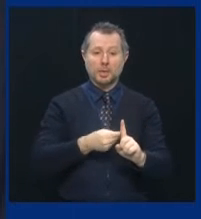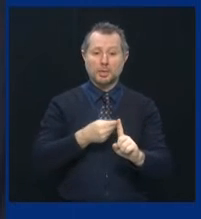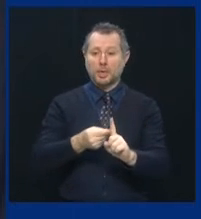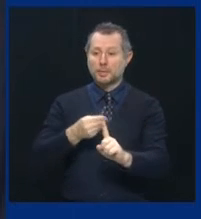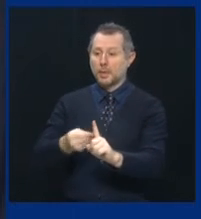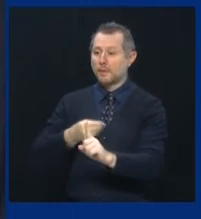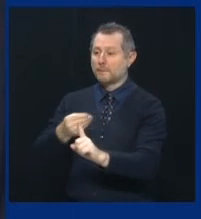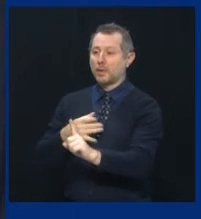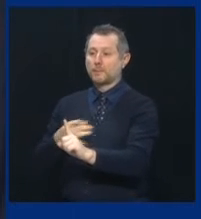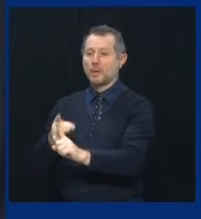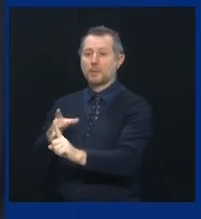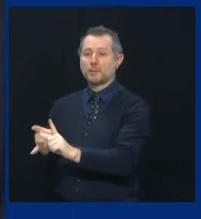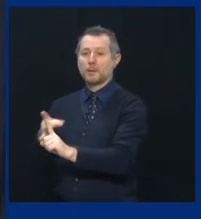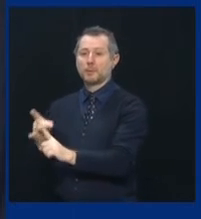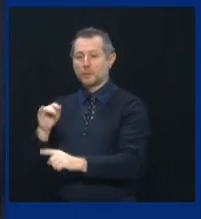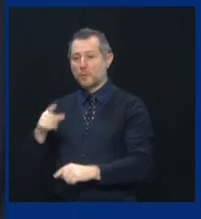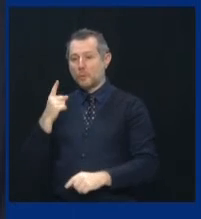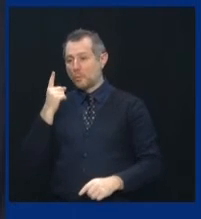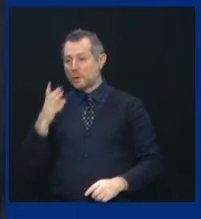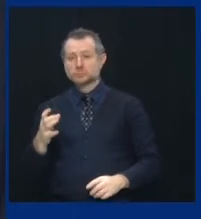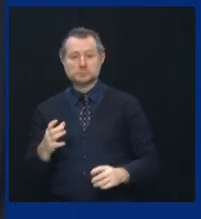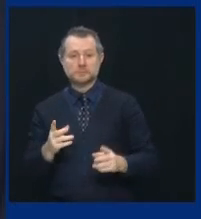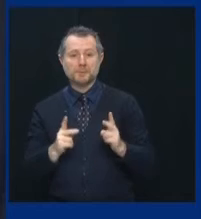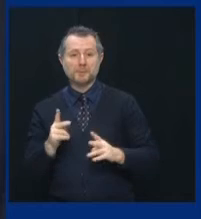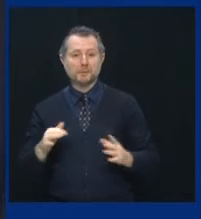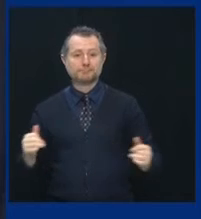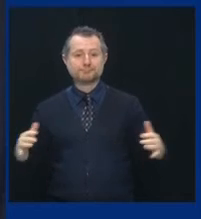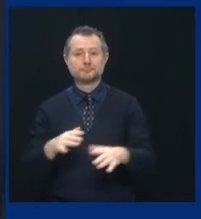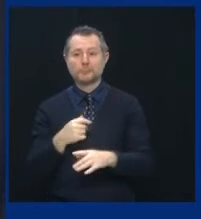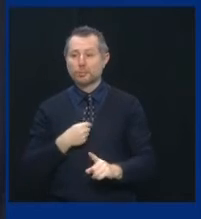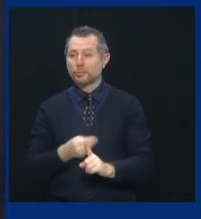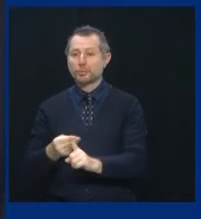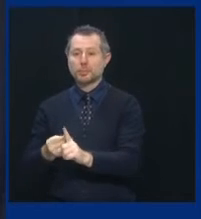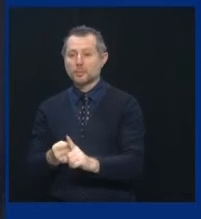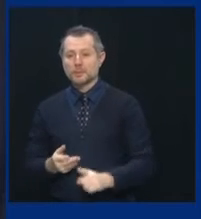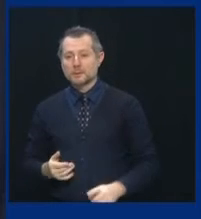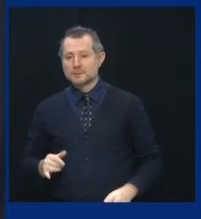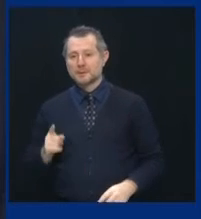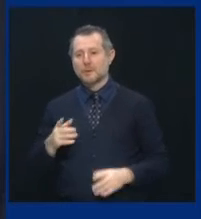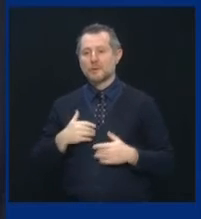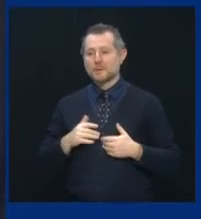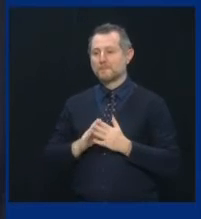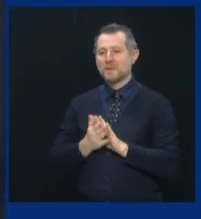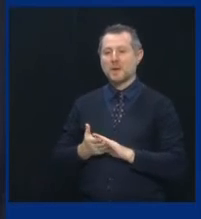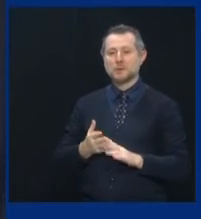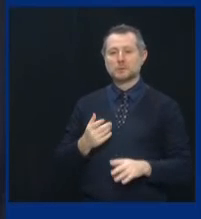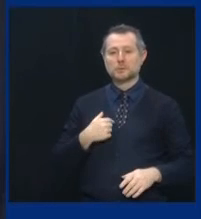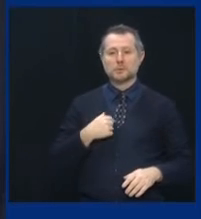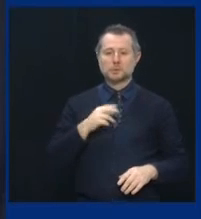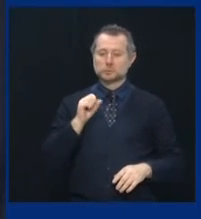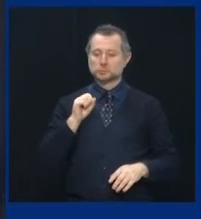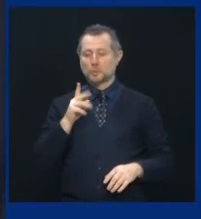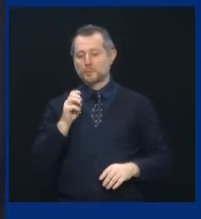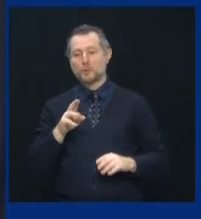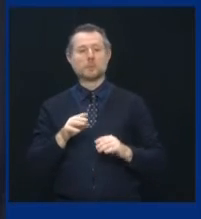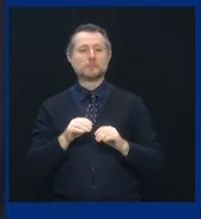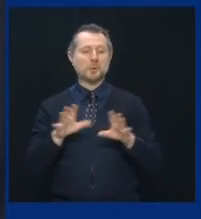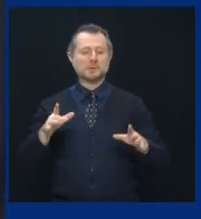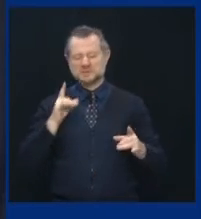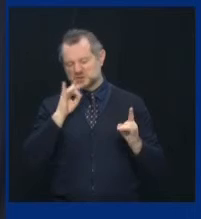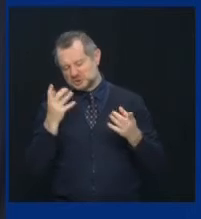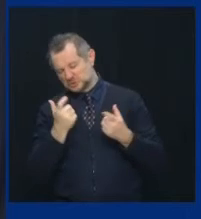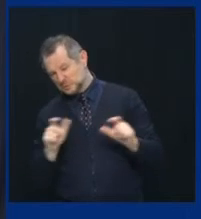day. They have the greatest probability of being a super spreader. So yes,